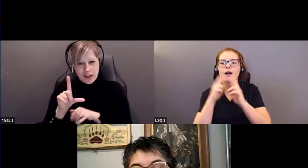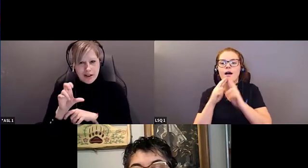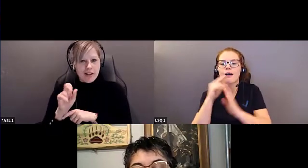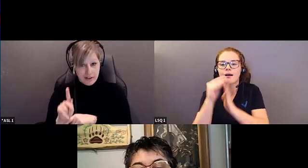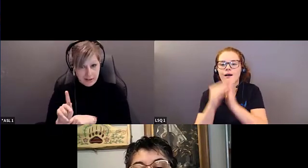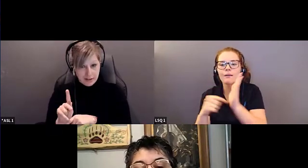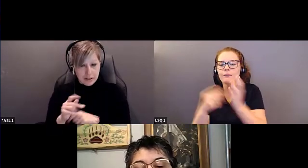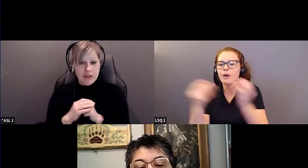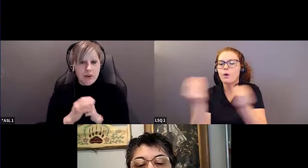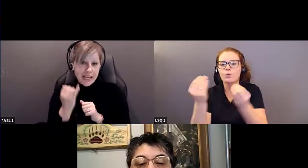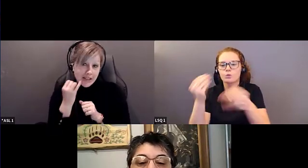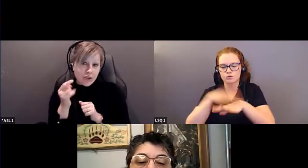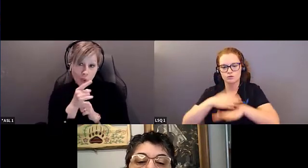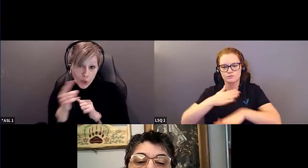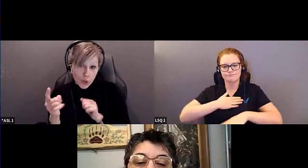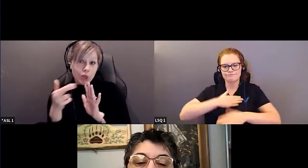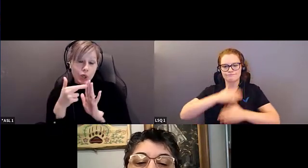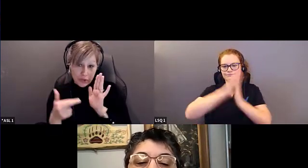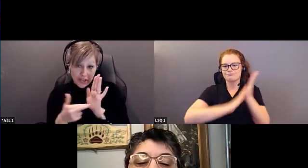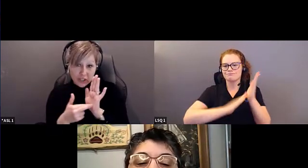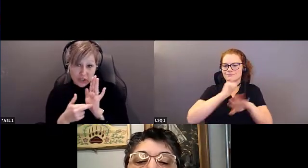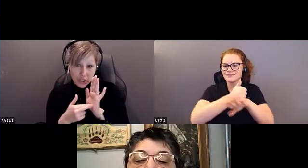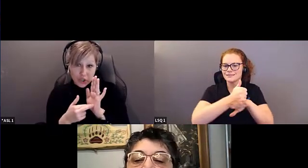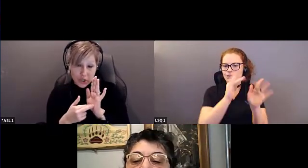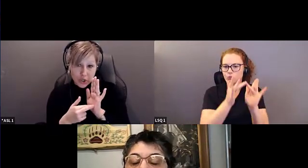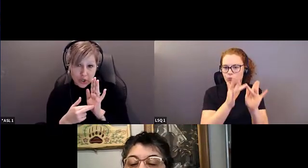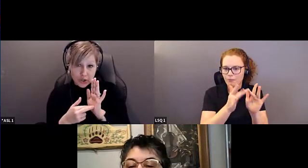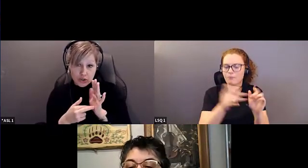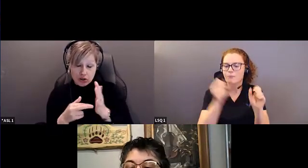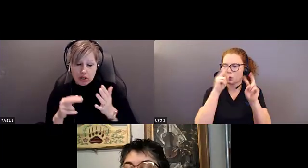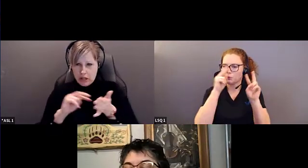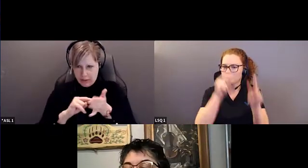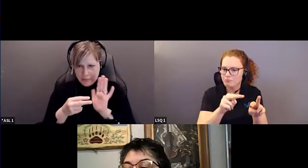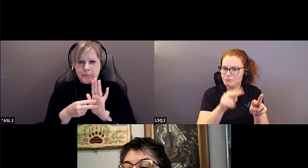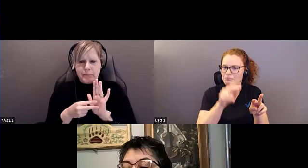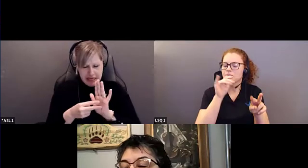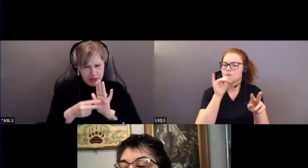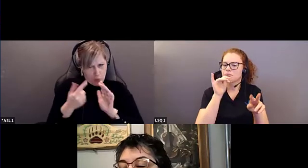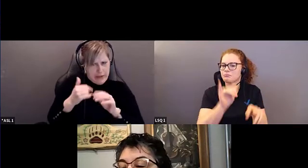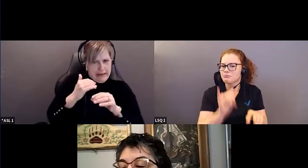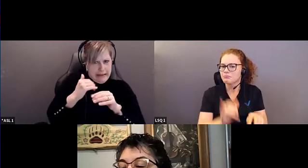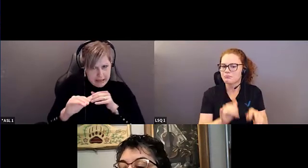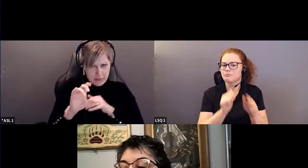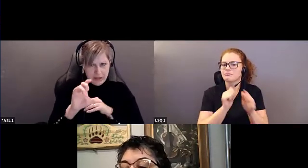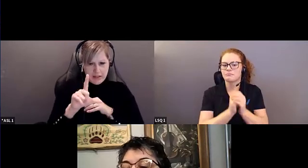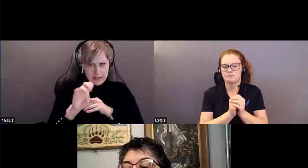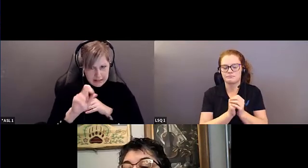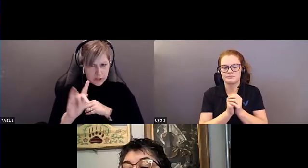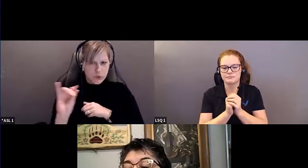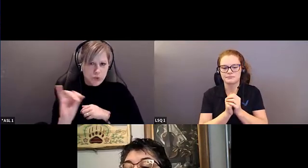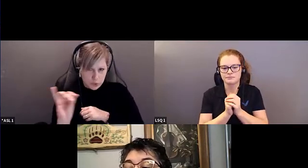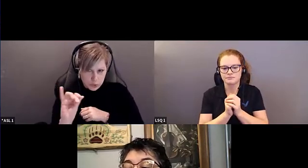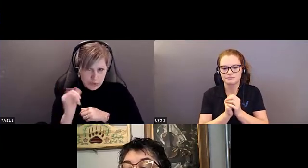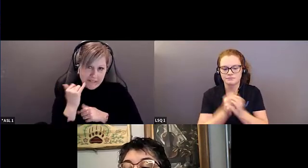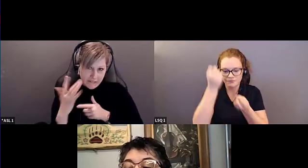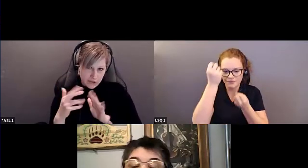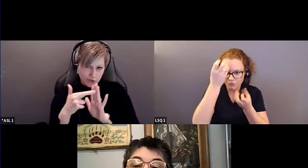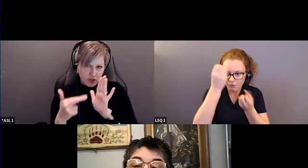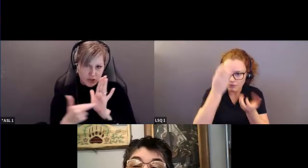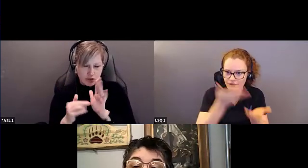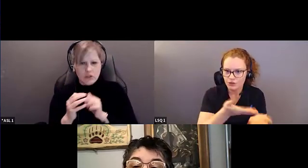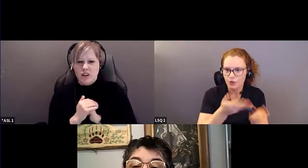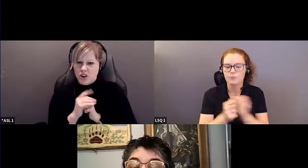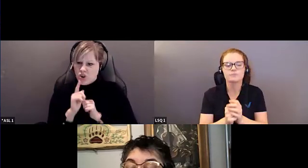registered member of this learning series, you should have also received an email with that link. There were many rich